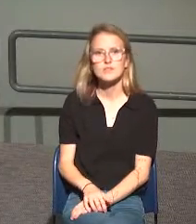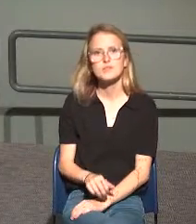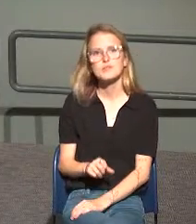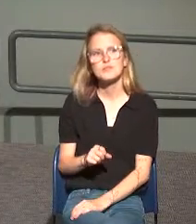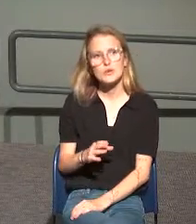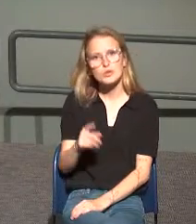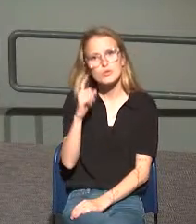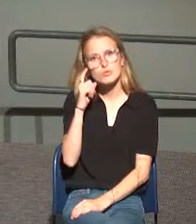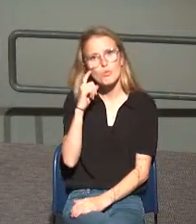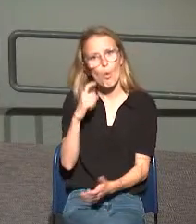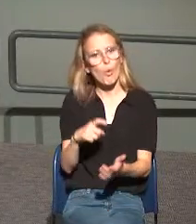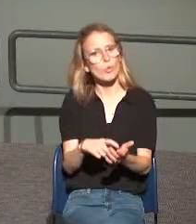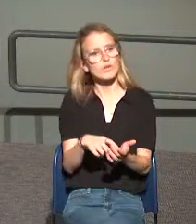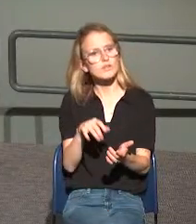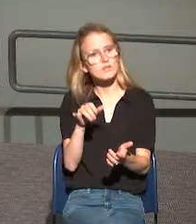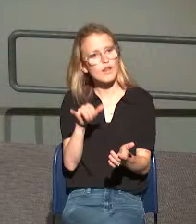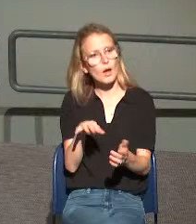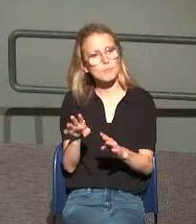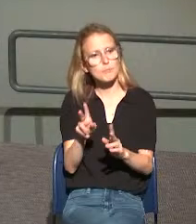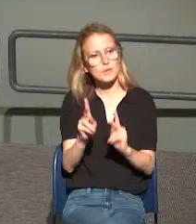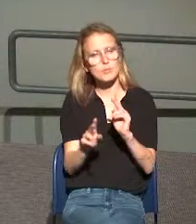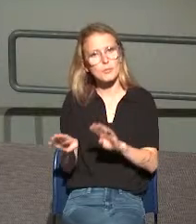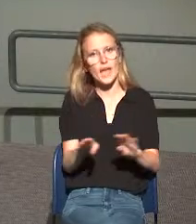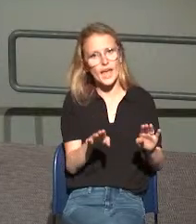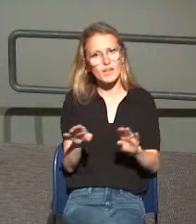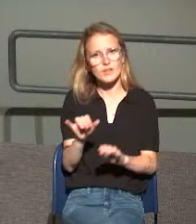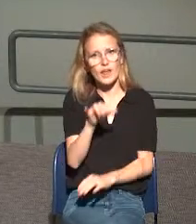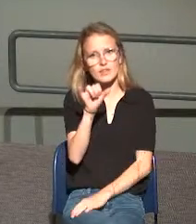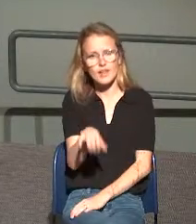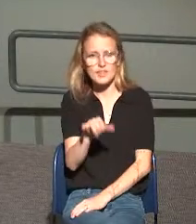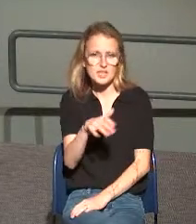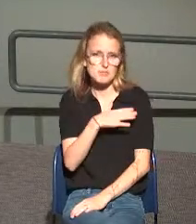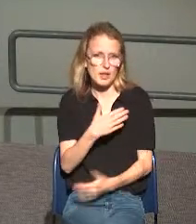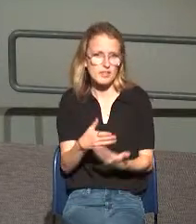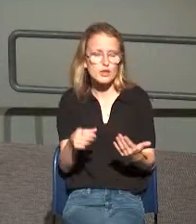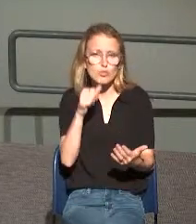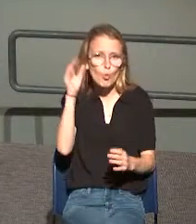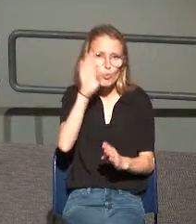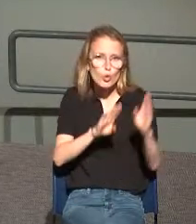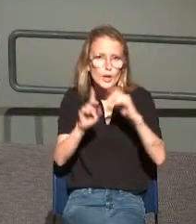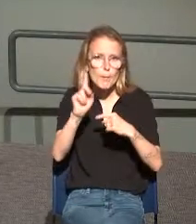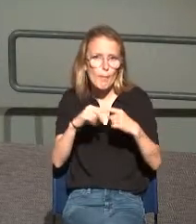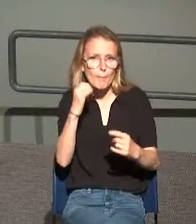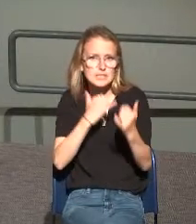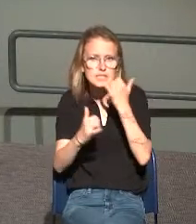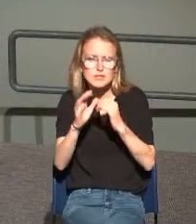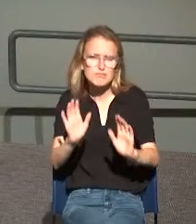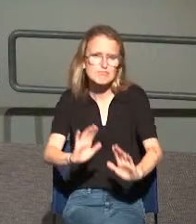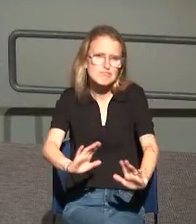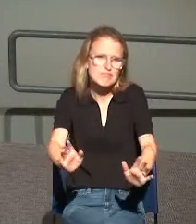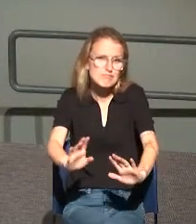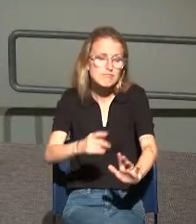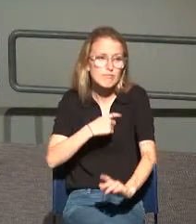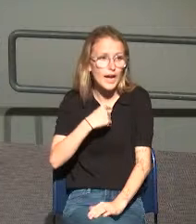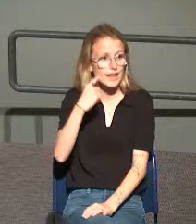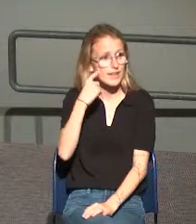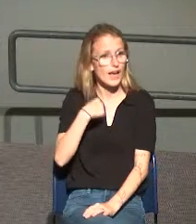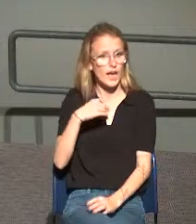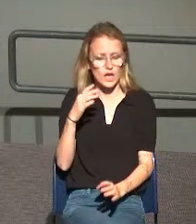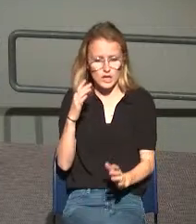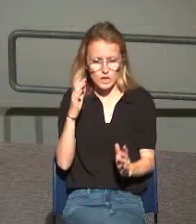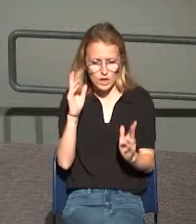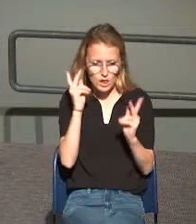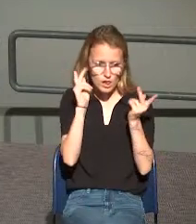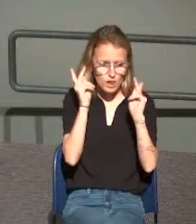to see it treated that way, and so I guess that would be my thing is don't worry about messing up. I think I worried too much